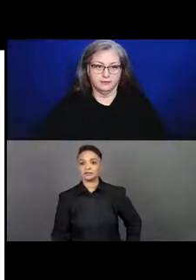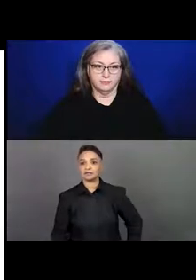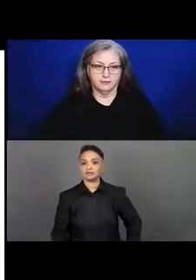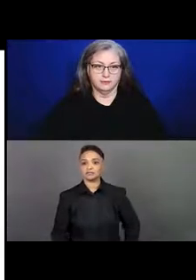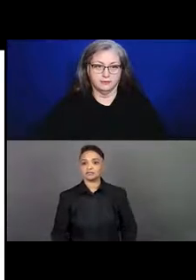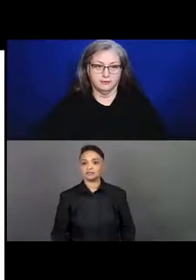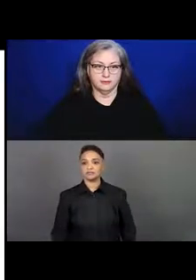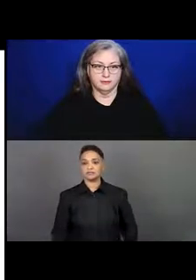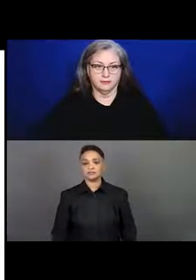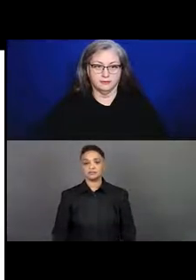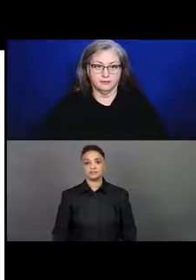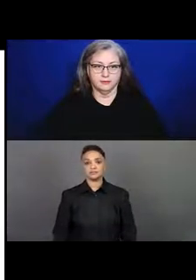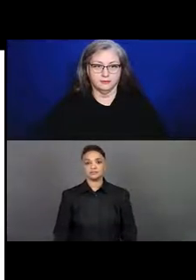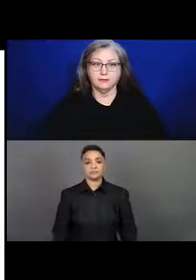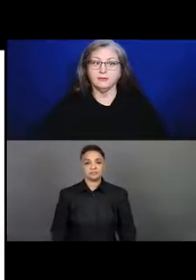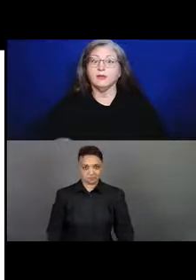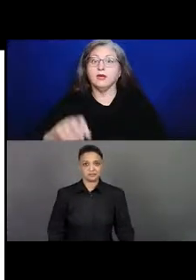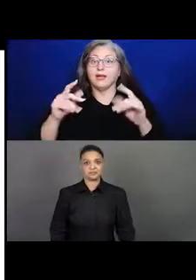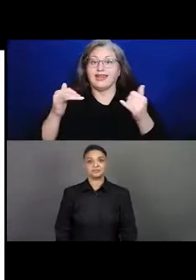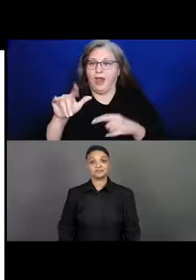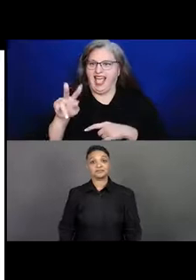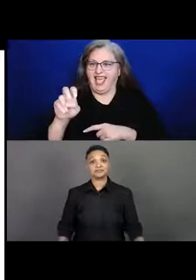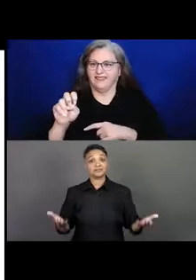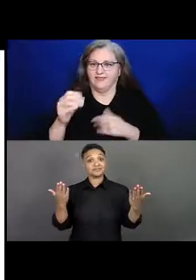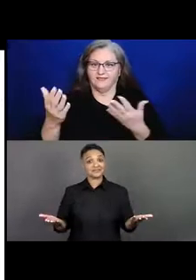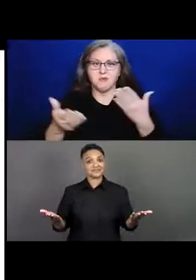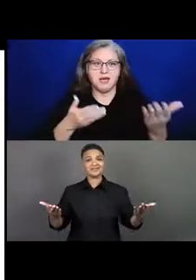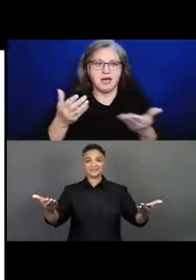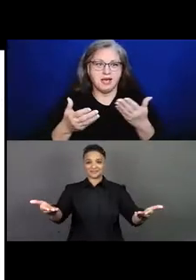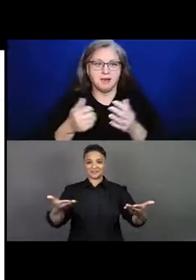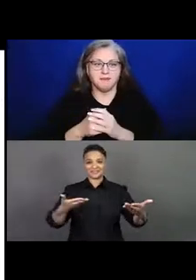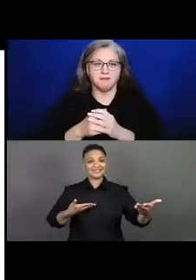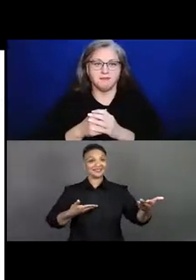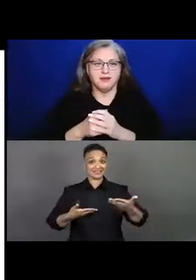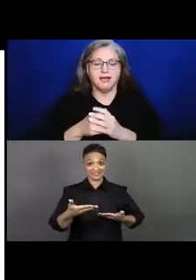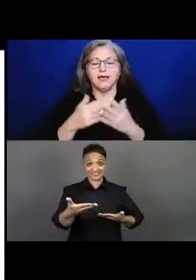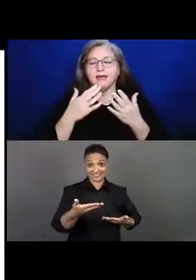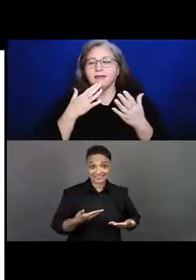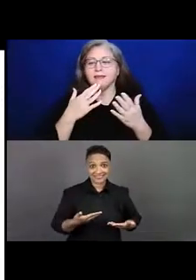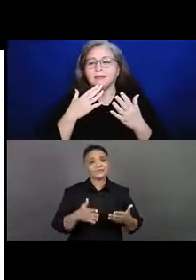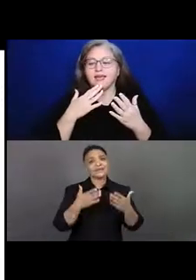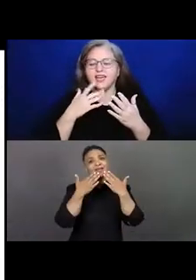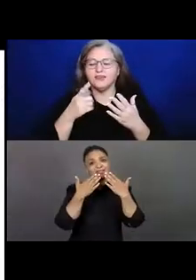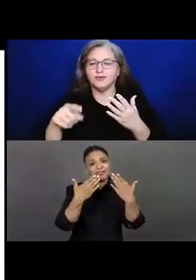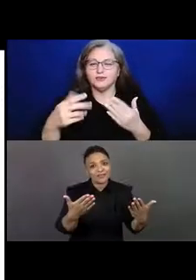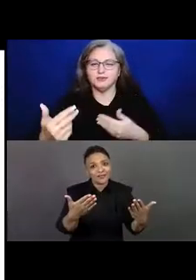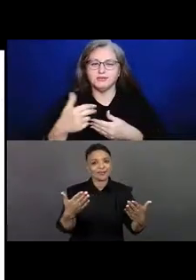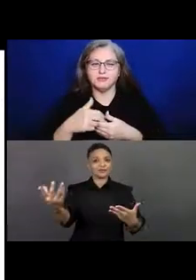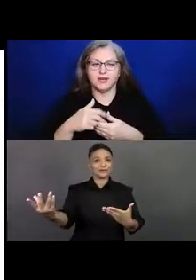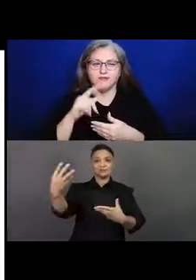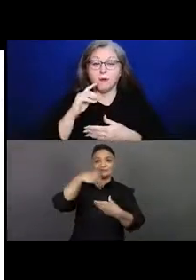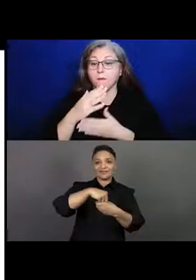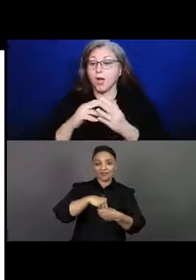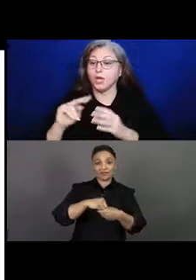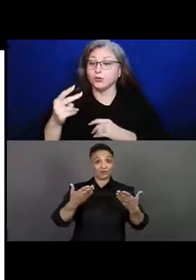Okay, we are live now. Welcome, everyone. I thank you so much for joining us to part two of